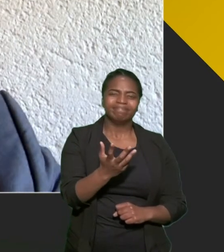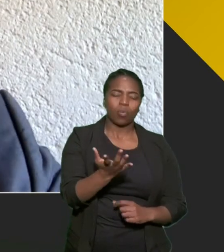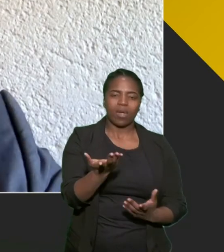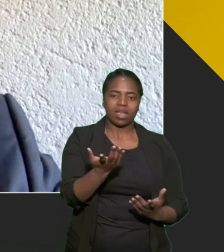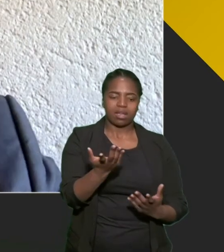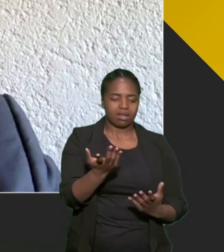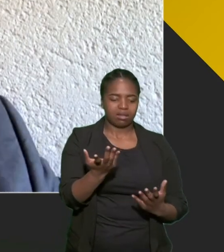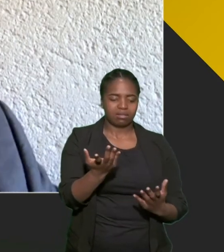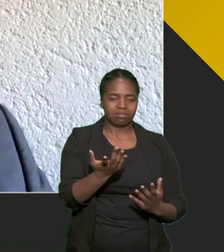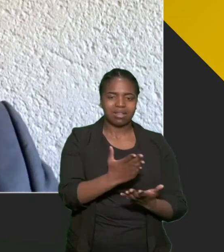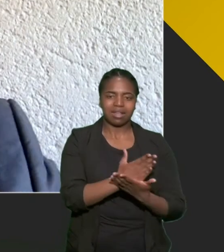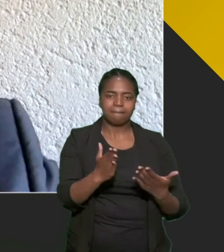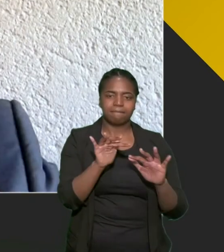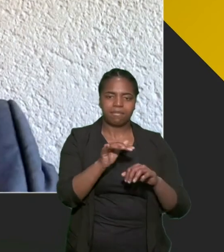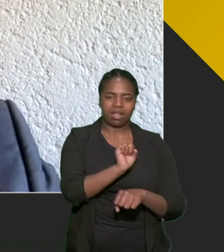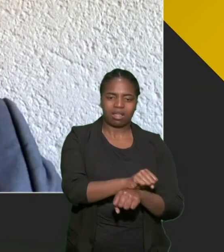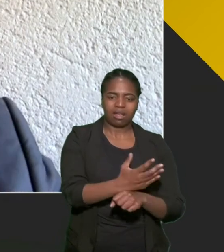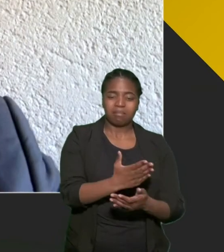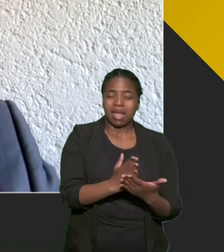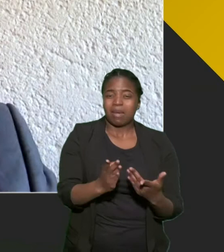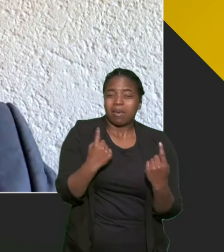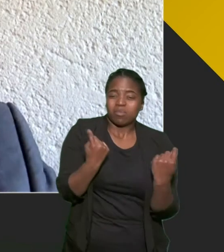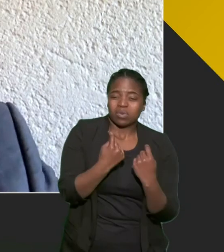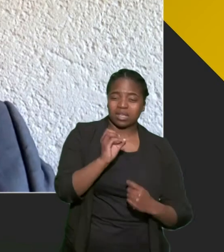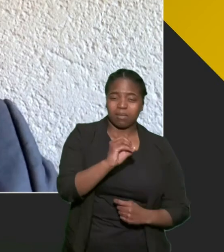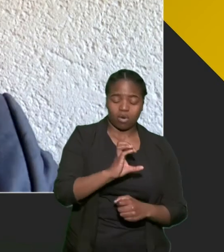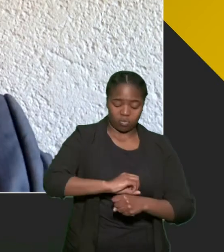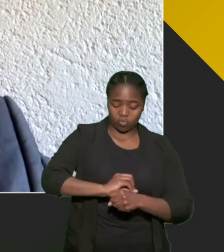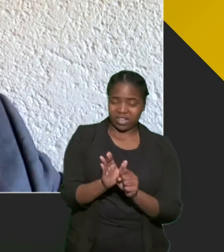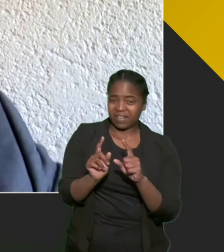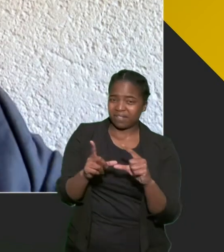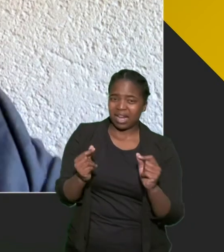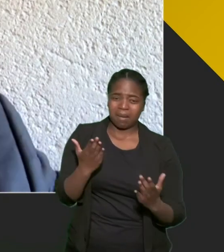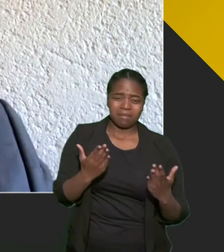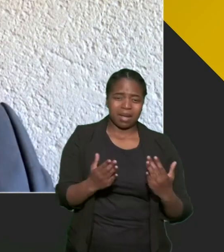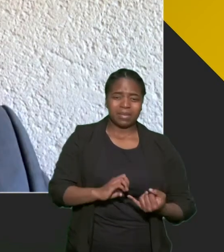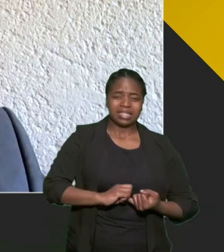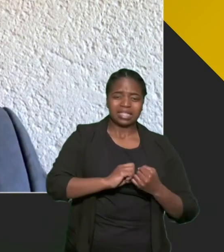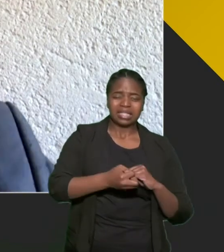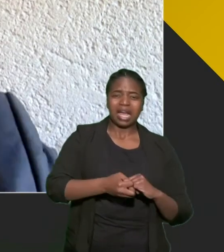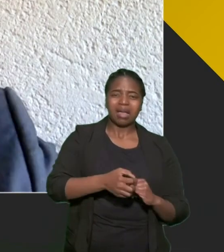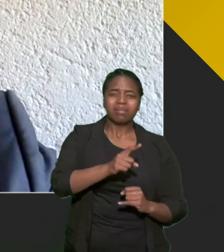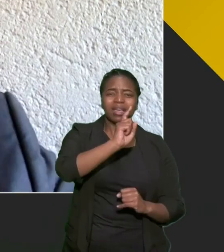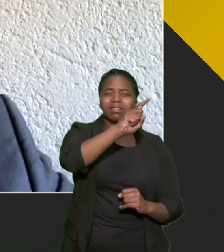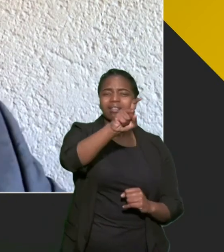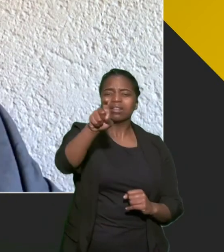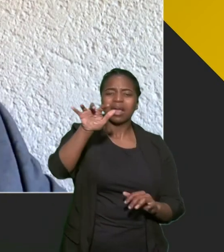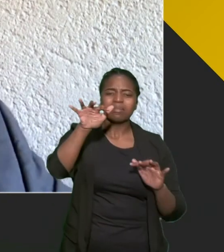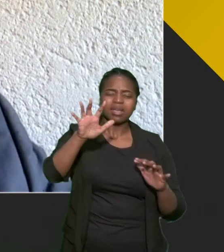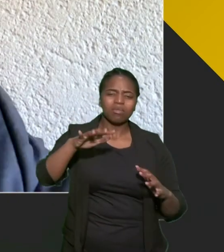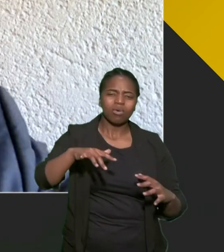to integrate. Mhlawumbe ama music festival may COVID siphela zam ukuletha labo Diamond Platinums yenza